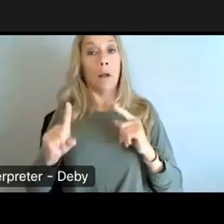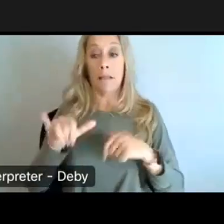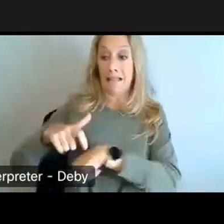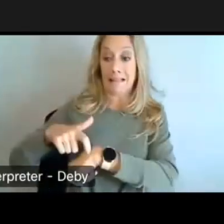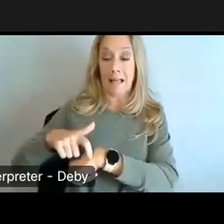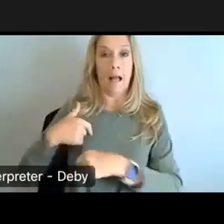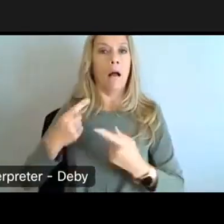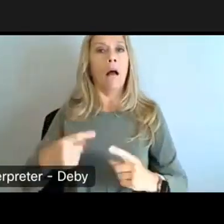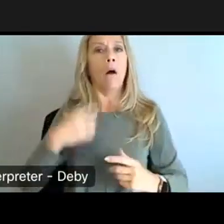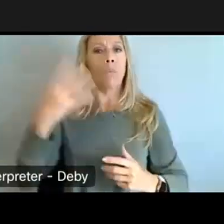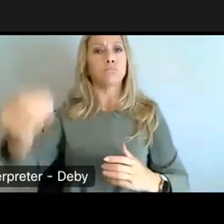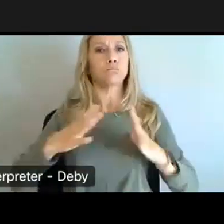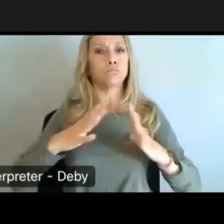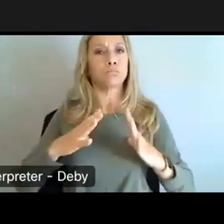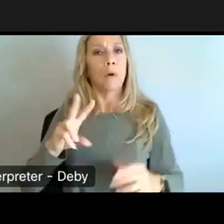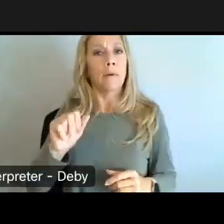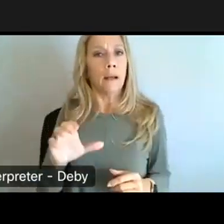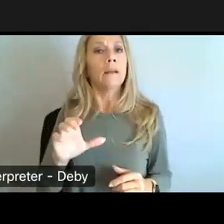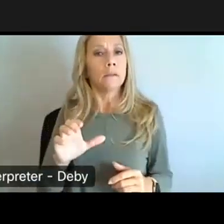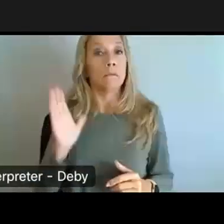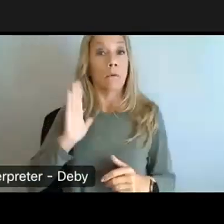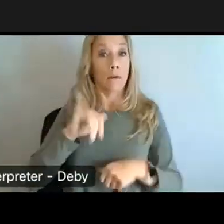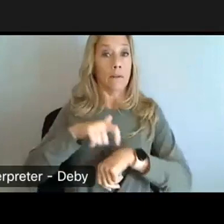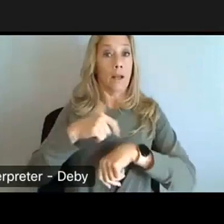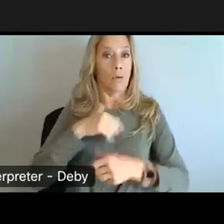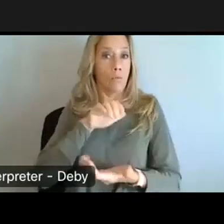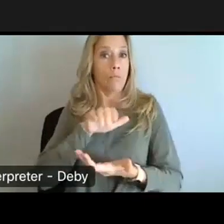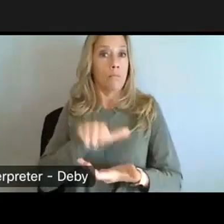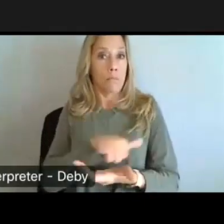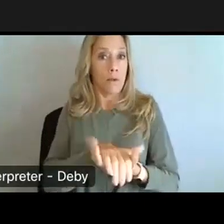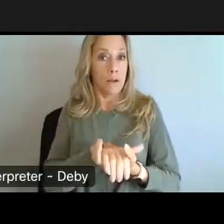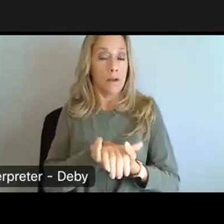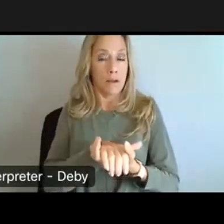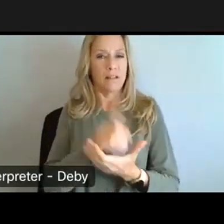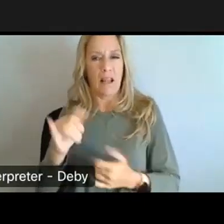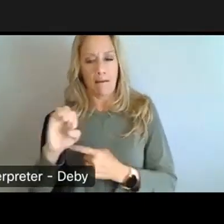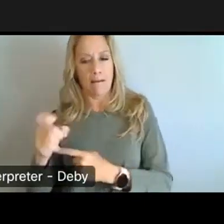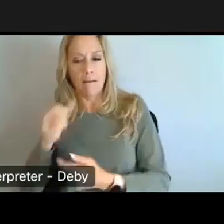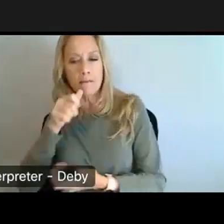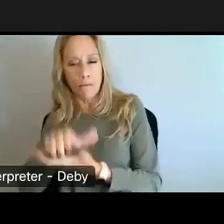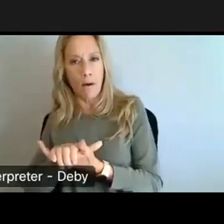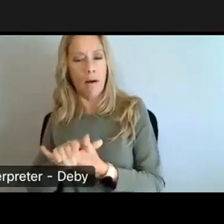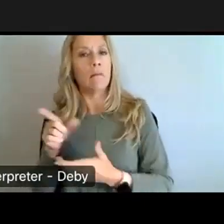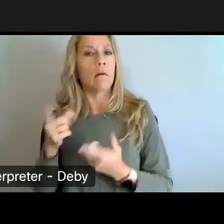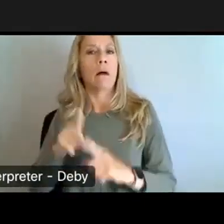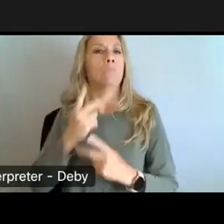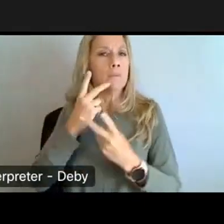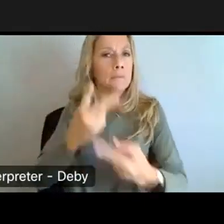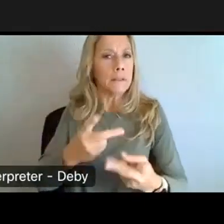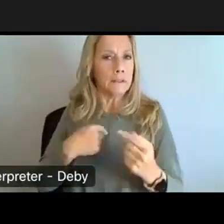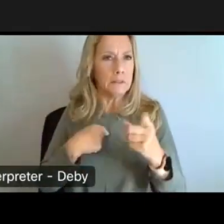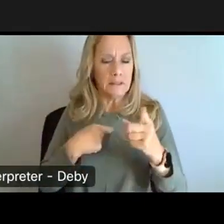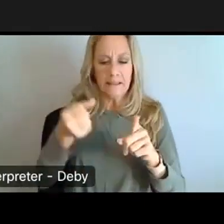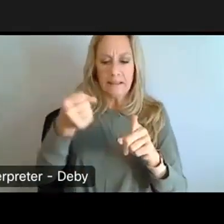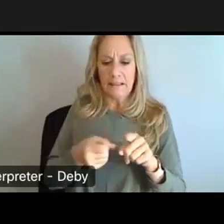I was married at the time, and my ex-wife now, she was over there visiting me. When just south of the Korean